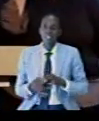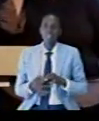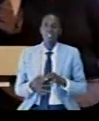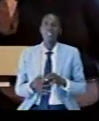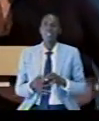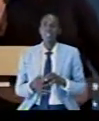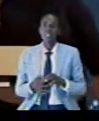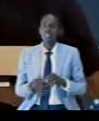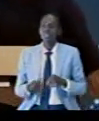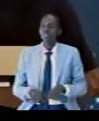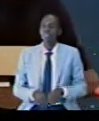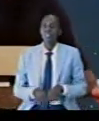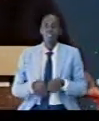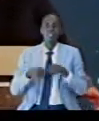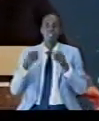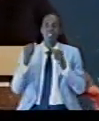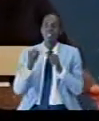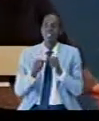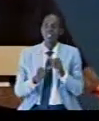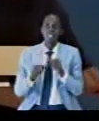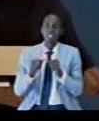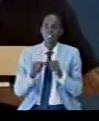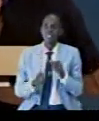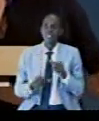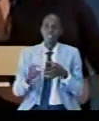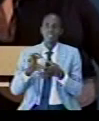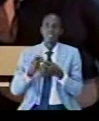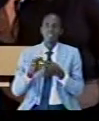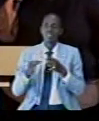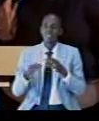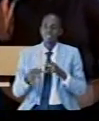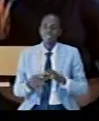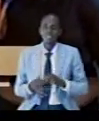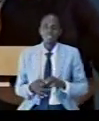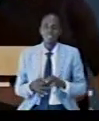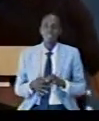chain, break every chain.